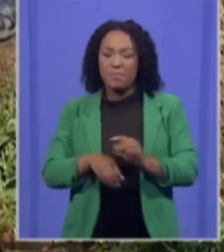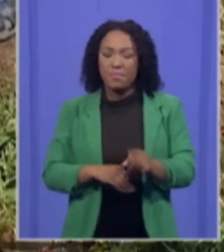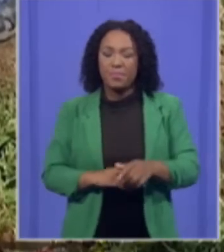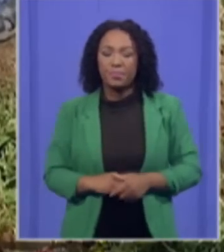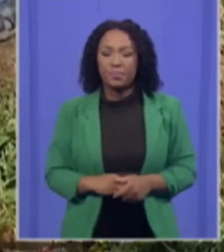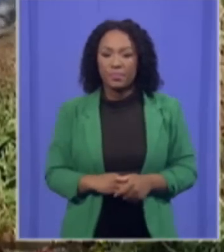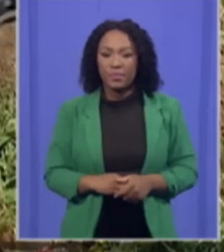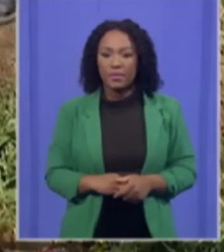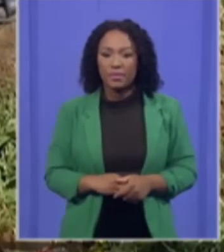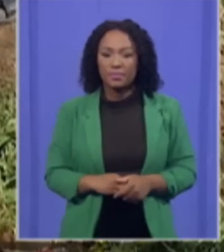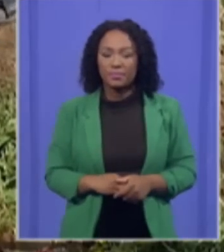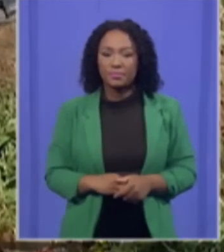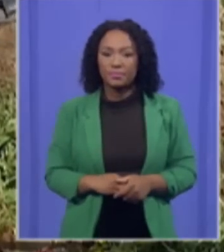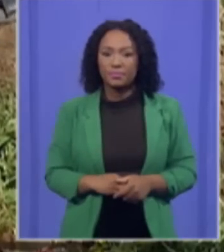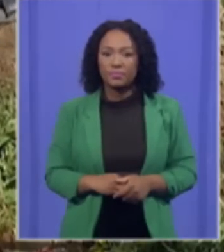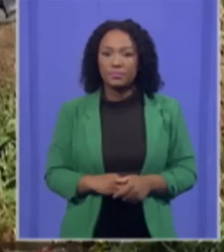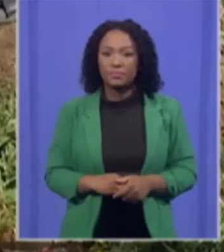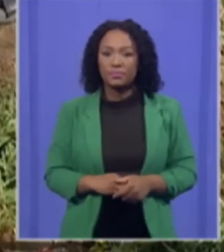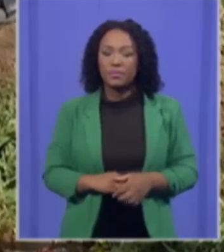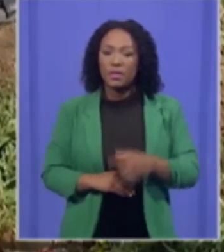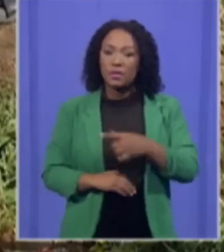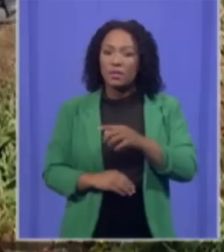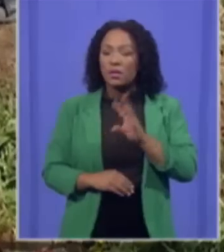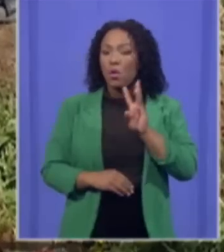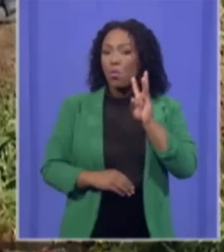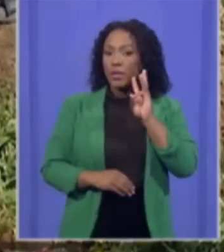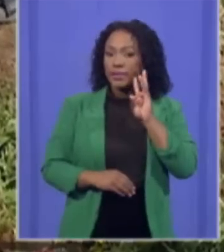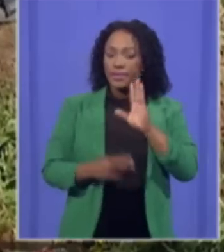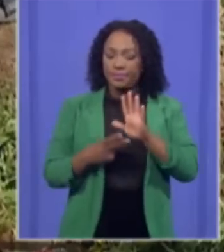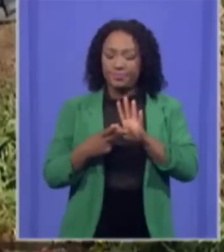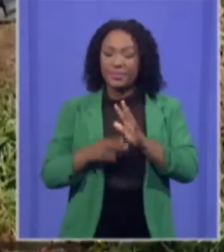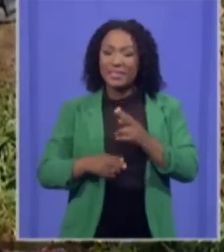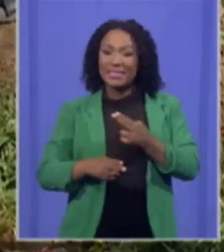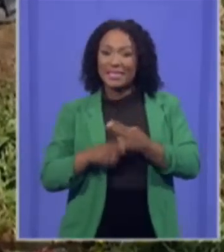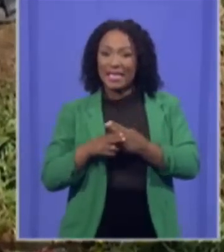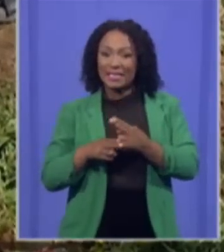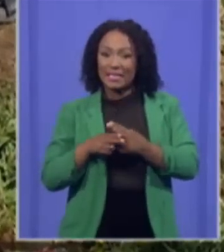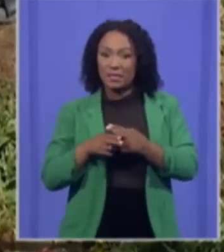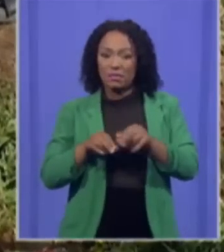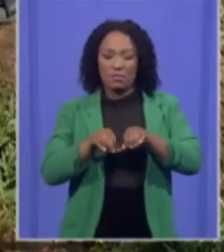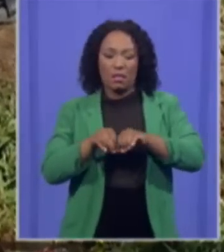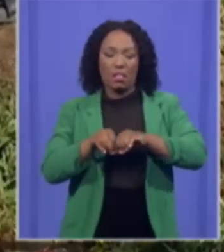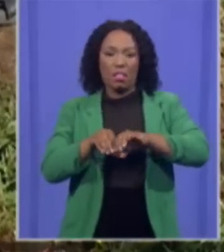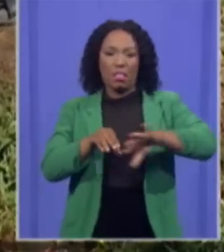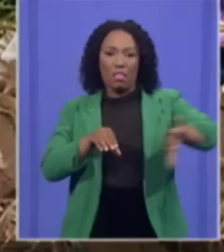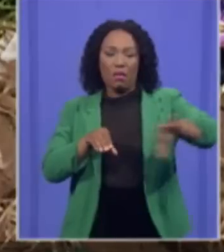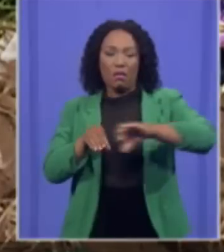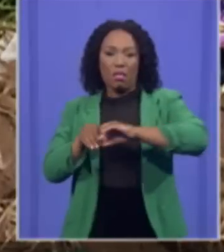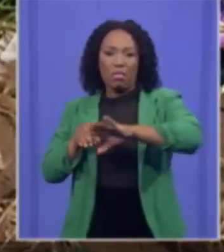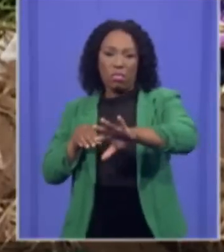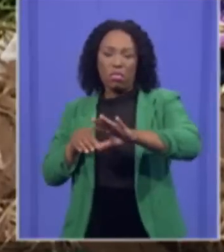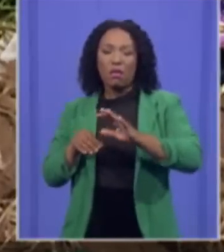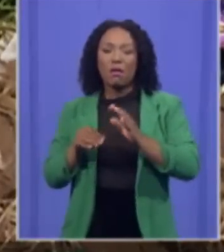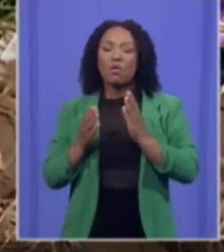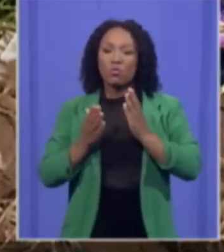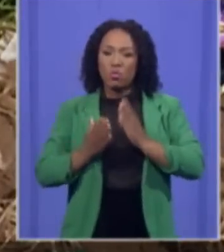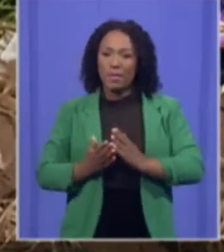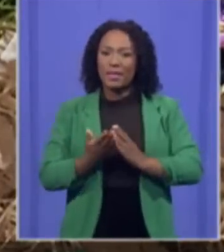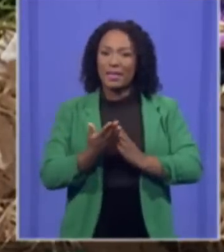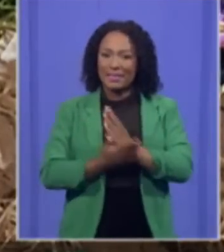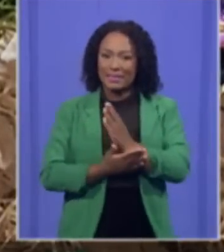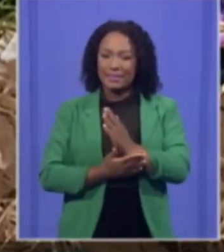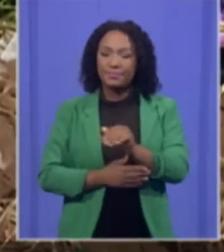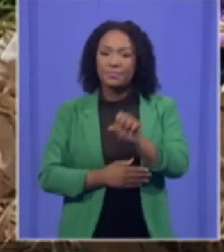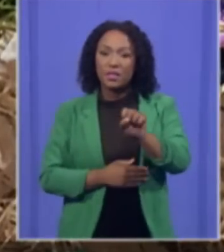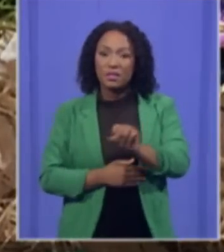Ho fumana metsi le tsamaiso ya dikgwerekgwere ke enngwe ya ditokelo tsa botho, empa komishini ya ditokelo tsa botho